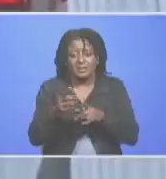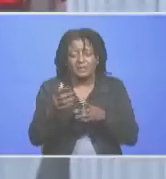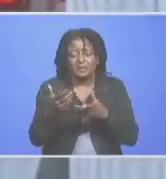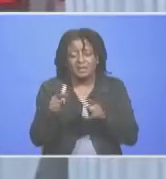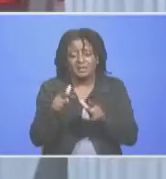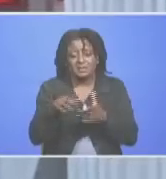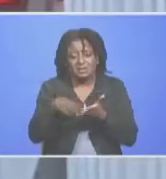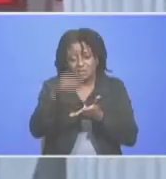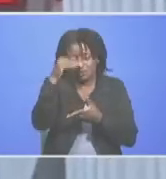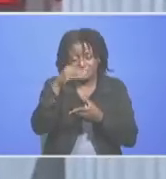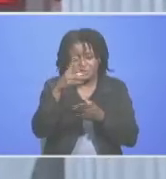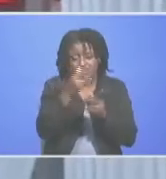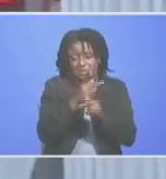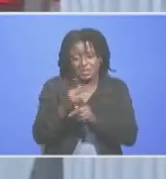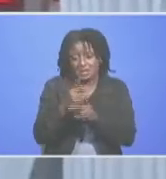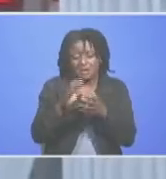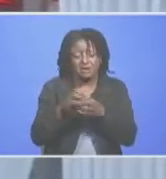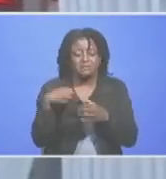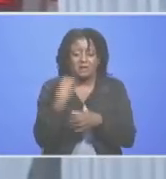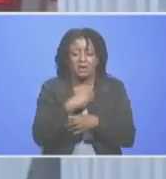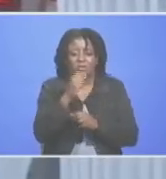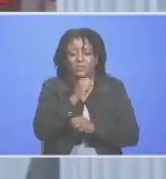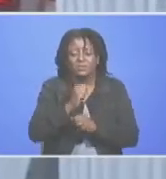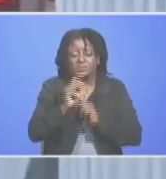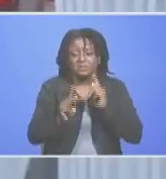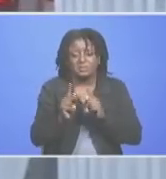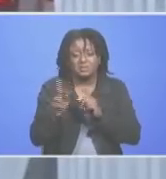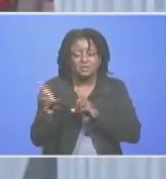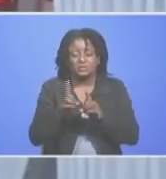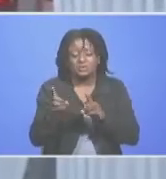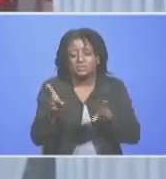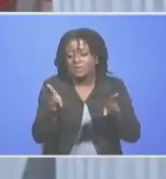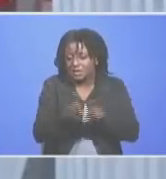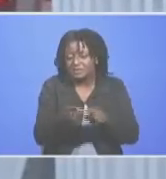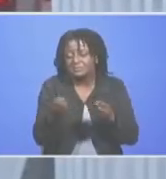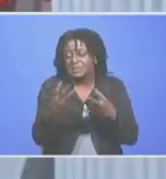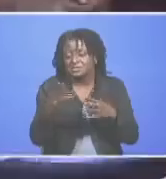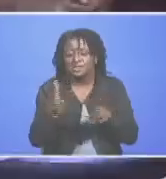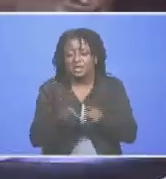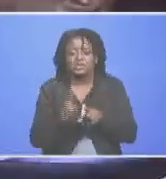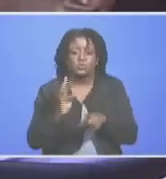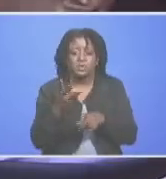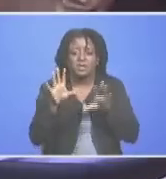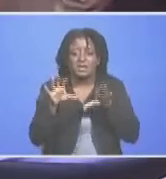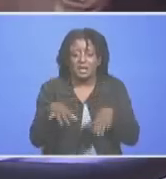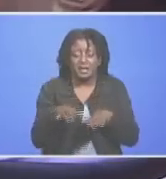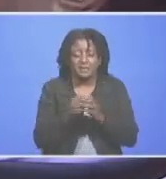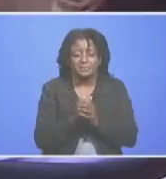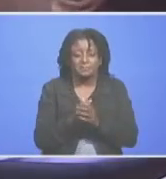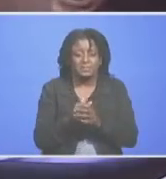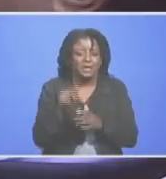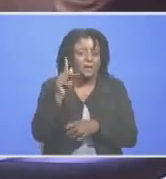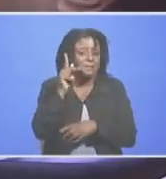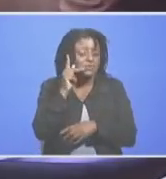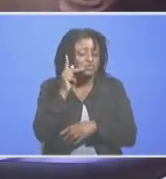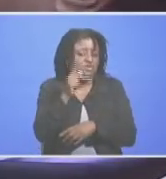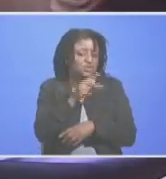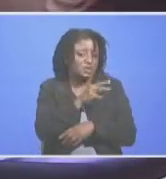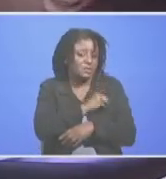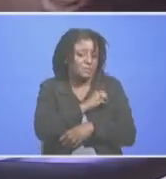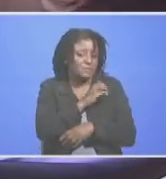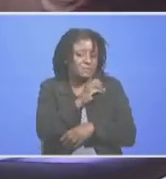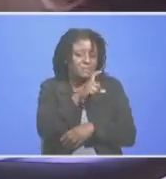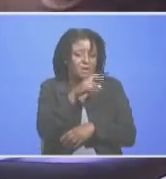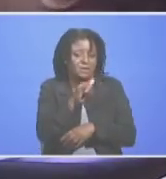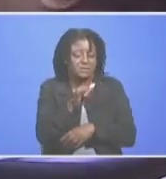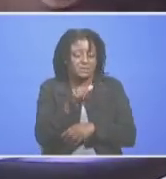do as much as we can, even if we don't know who they are, find where they are. Patricia Moxie, who has been managing the home for